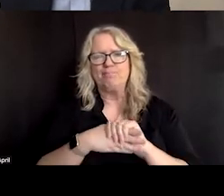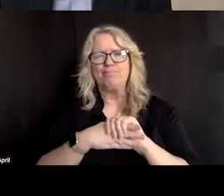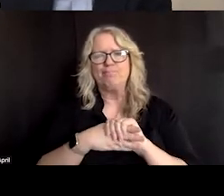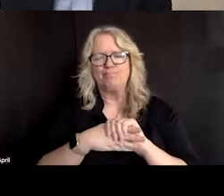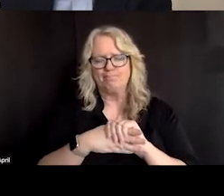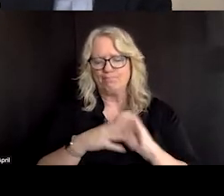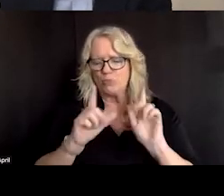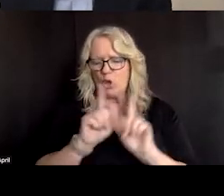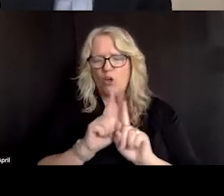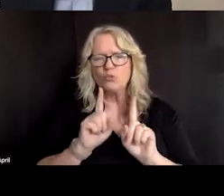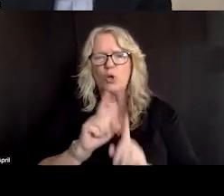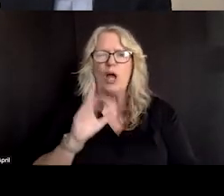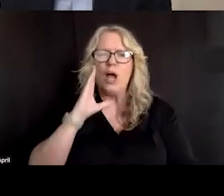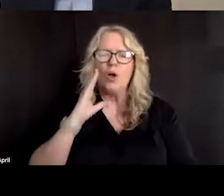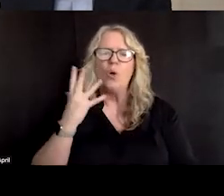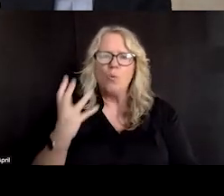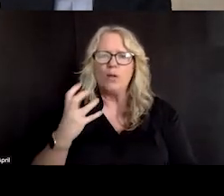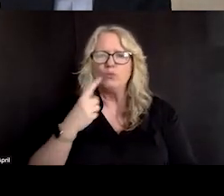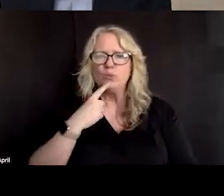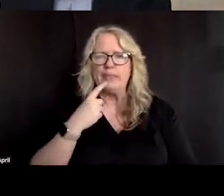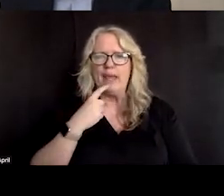also say that,